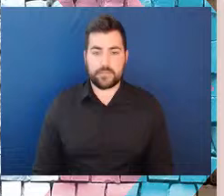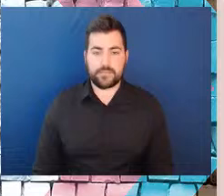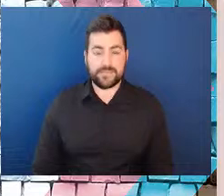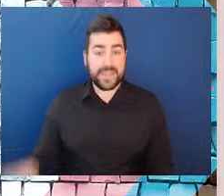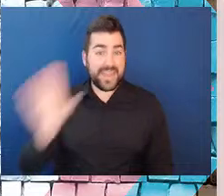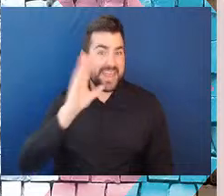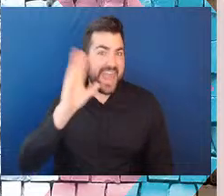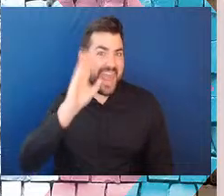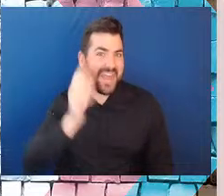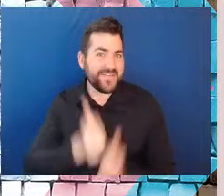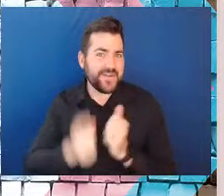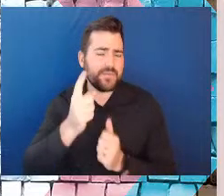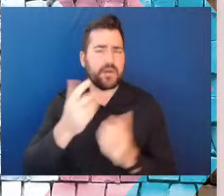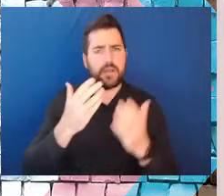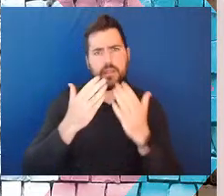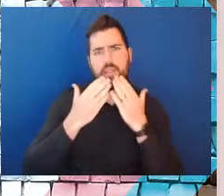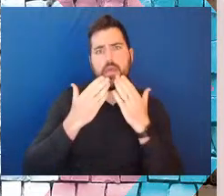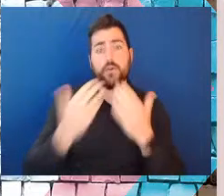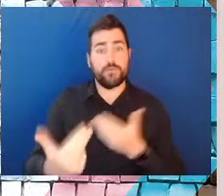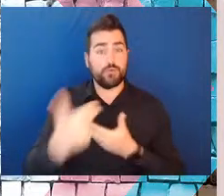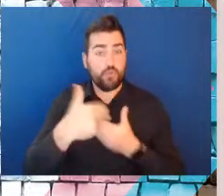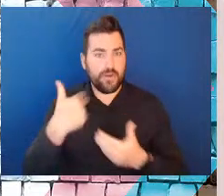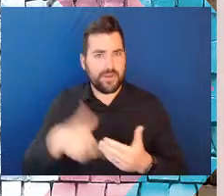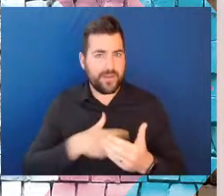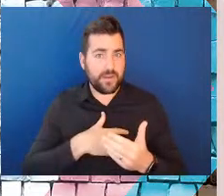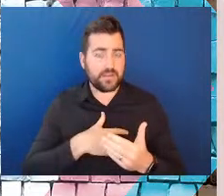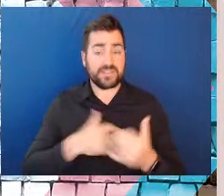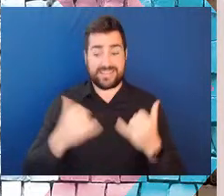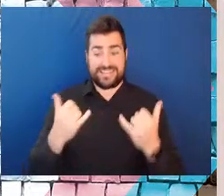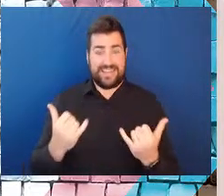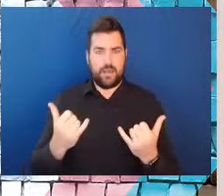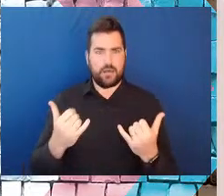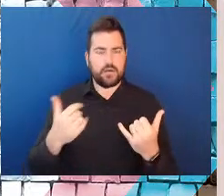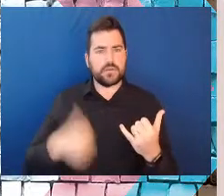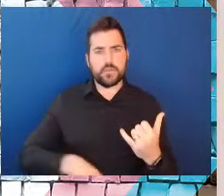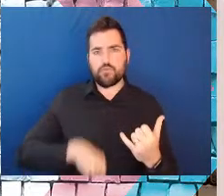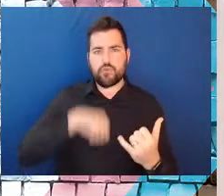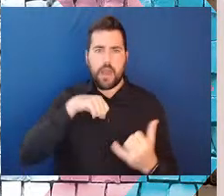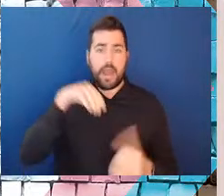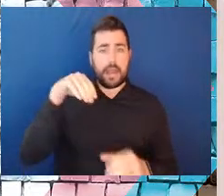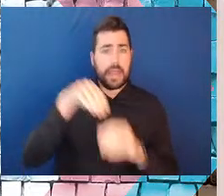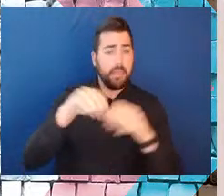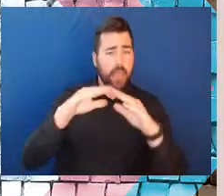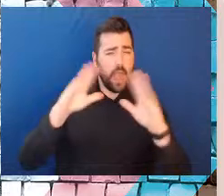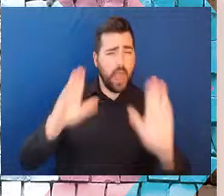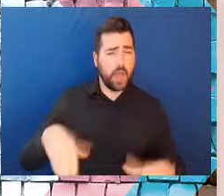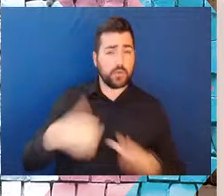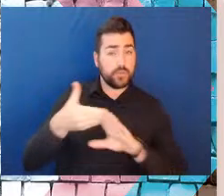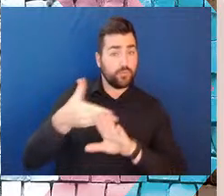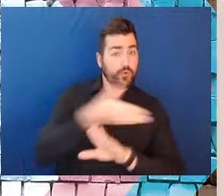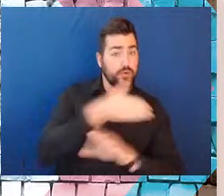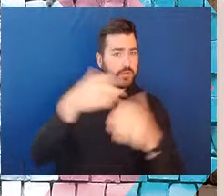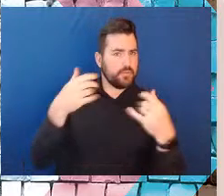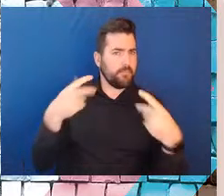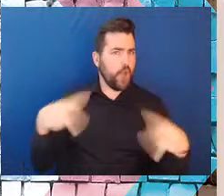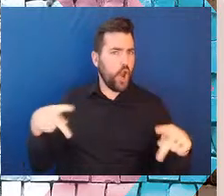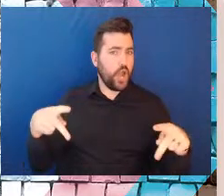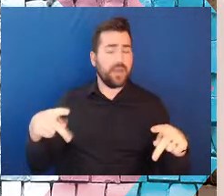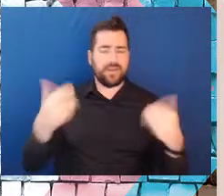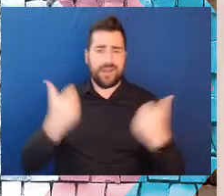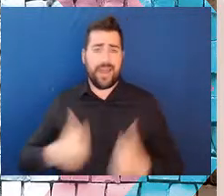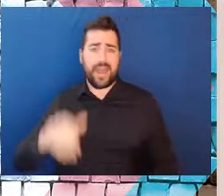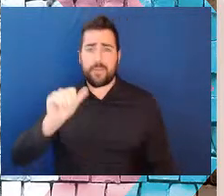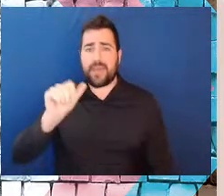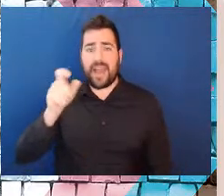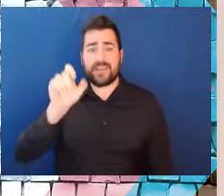Hi everyone, thank you so much for joining us. This is the Pride in the House pre-party with me. My name is Axel Andrews. If you don't know who